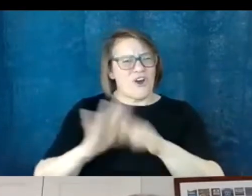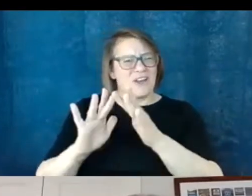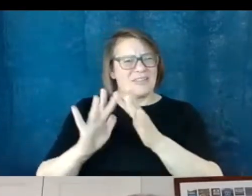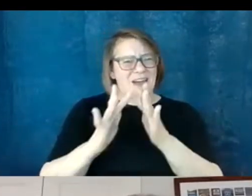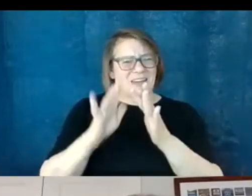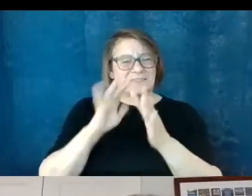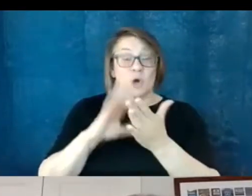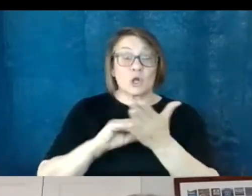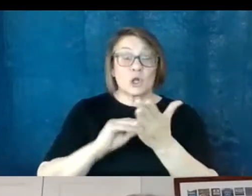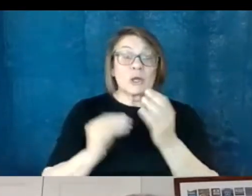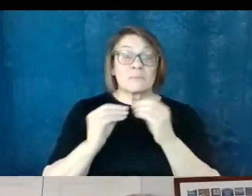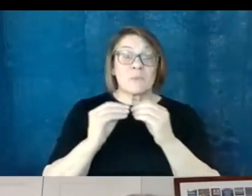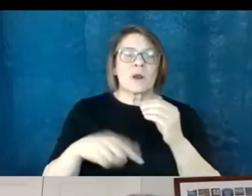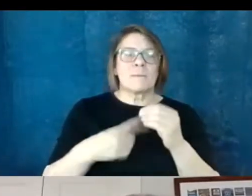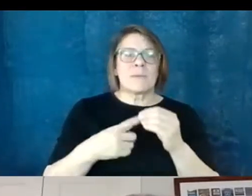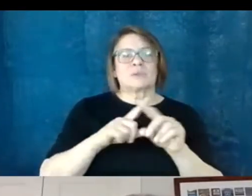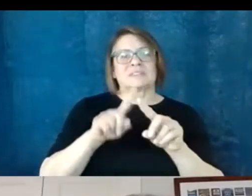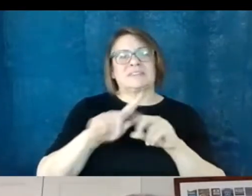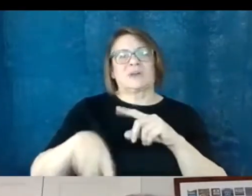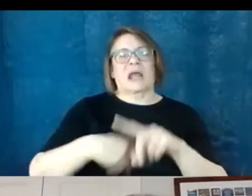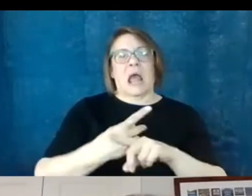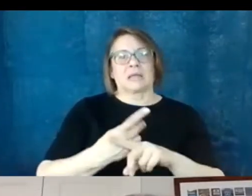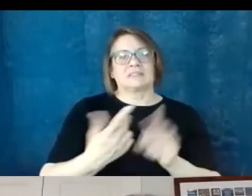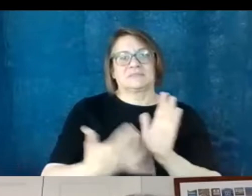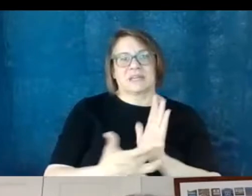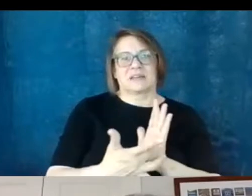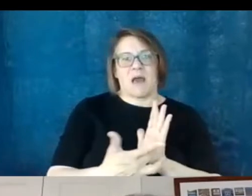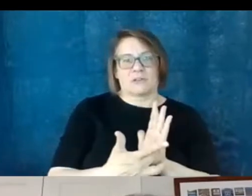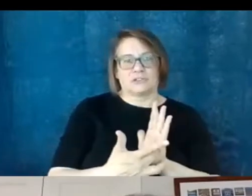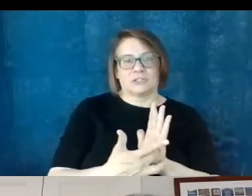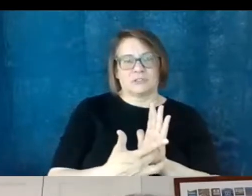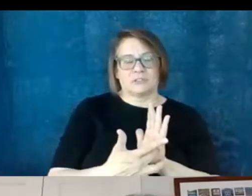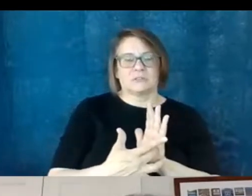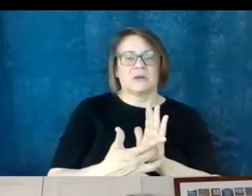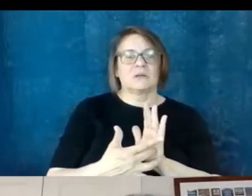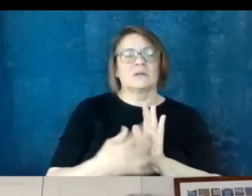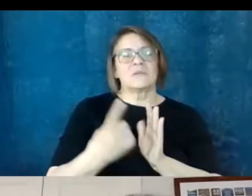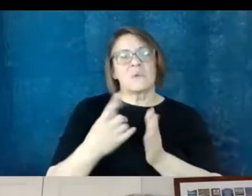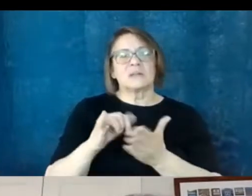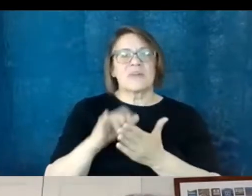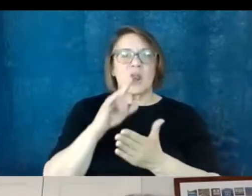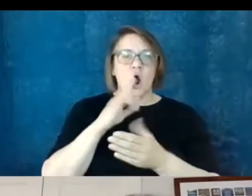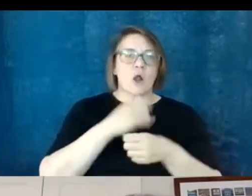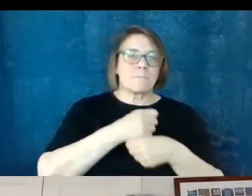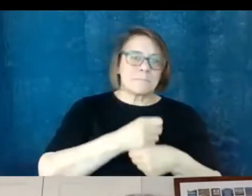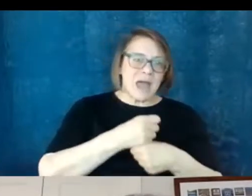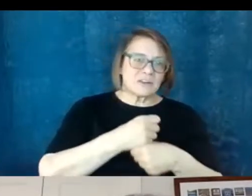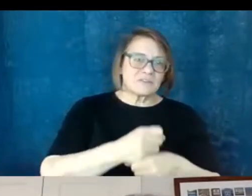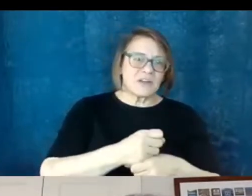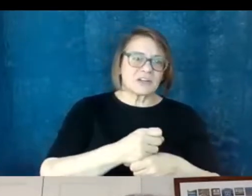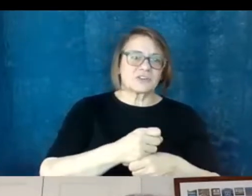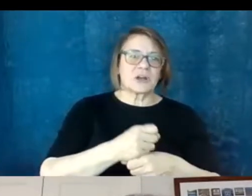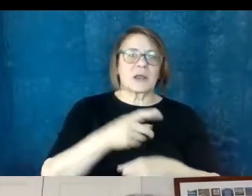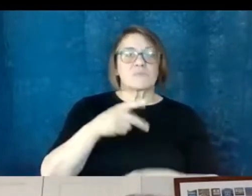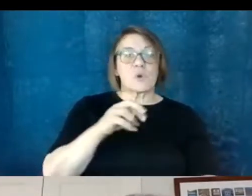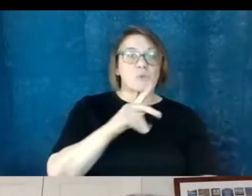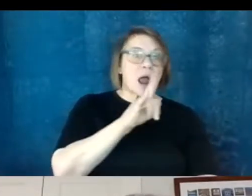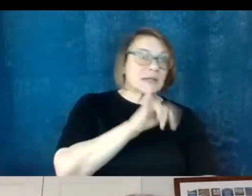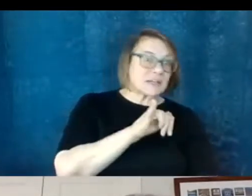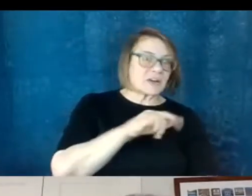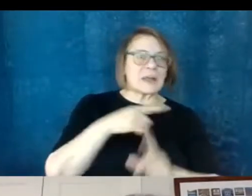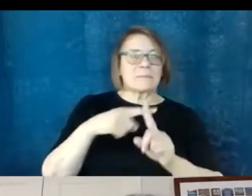more about these different kinds of hearing technologies, the ones that are manufacturer proprietary, as well as ones